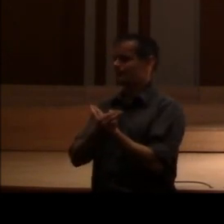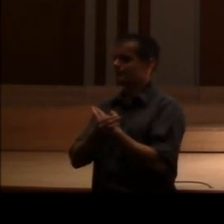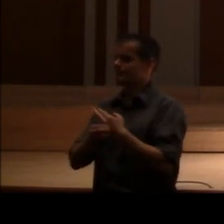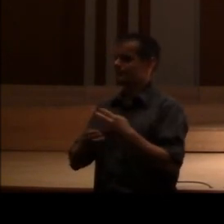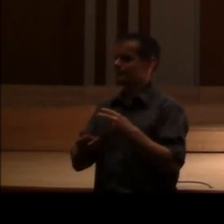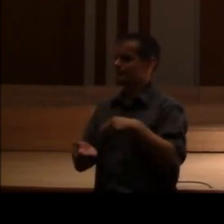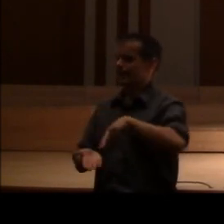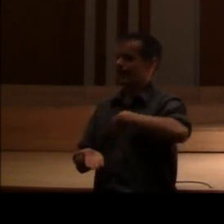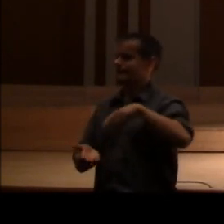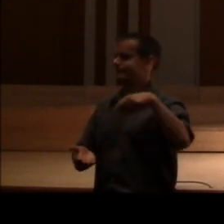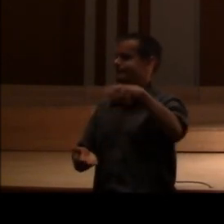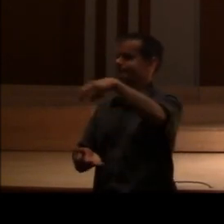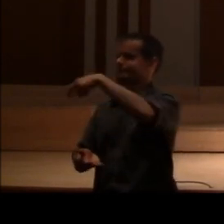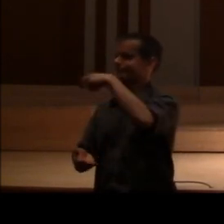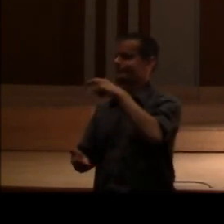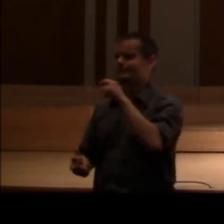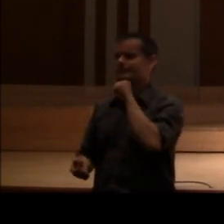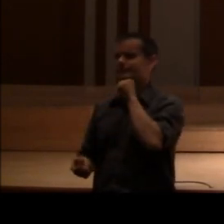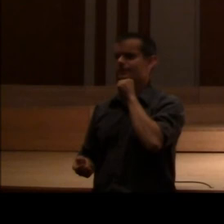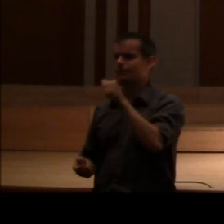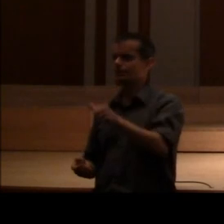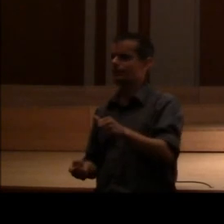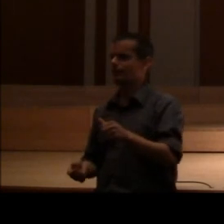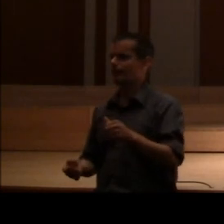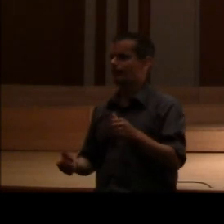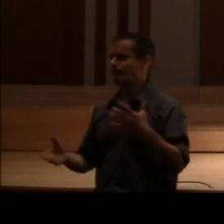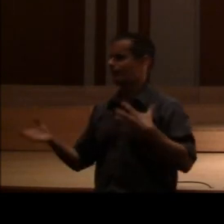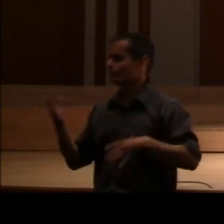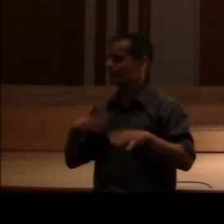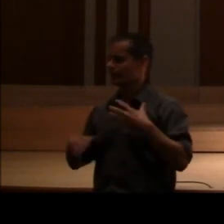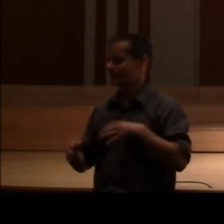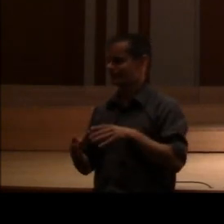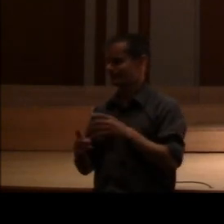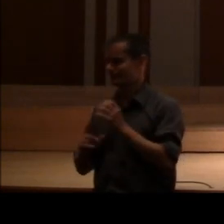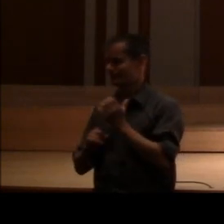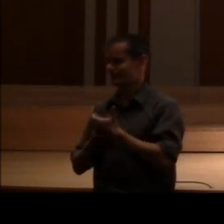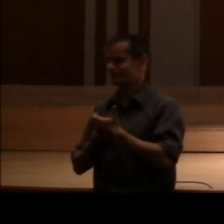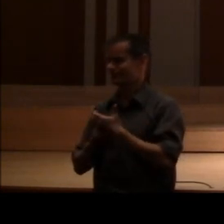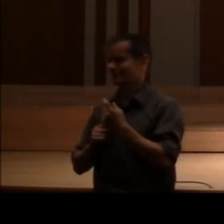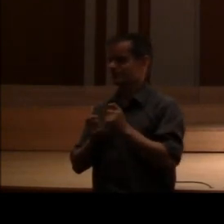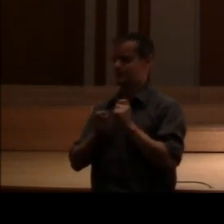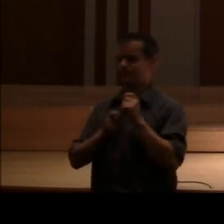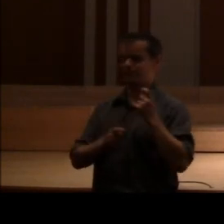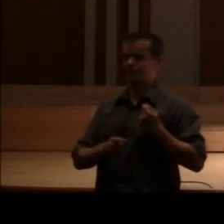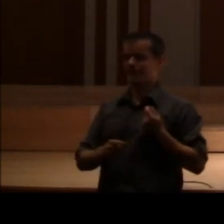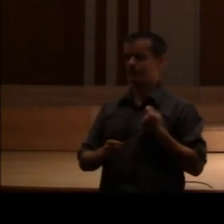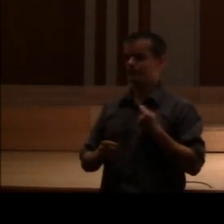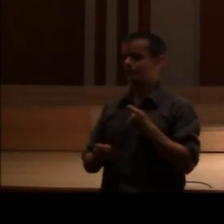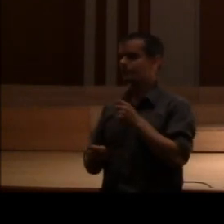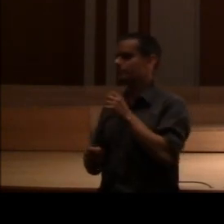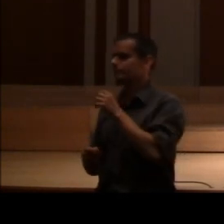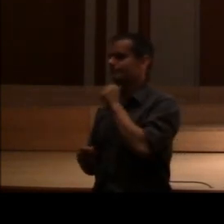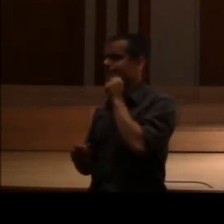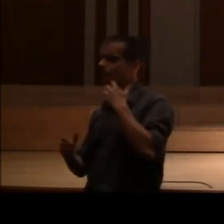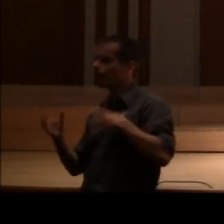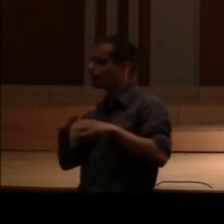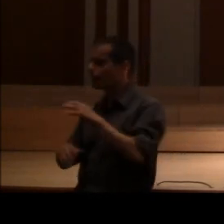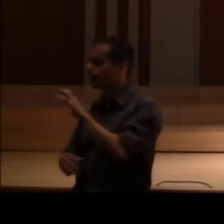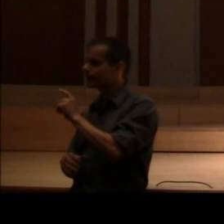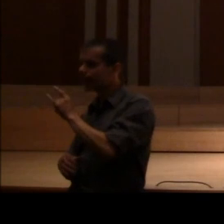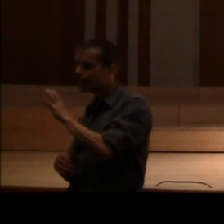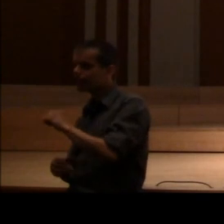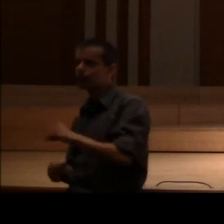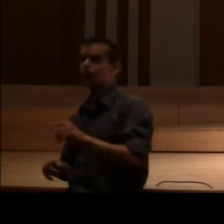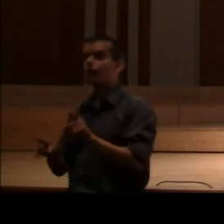around and they are not wearing dimity nor damask, it's type of fabric, nor calico. They are also